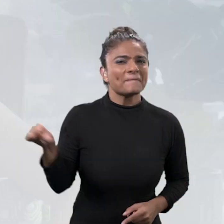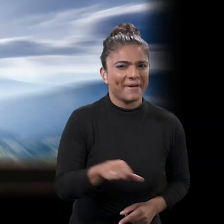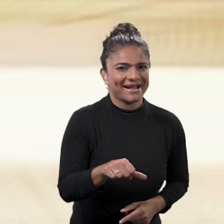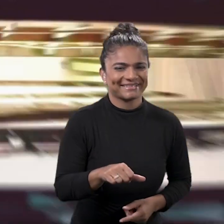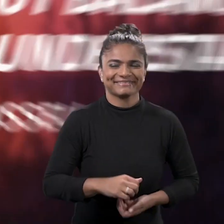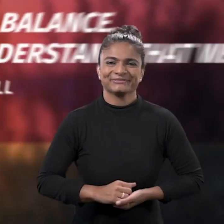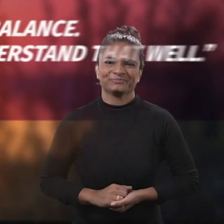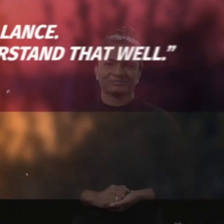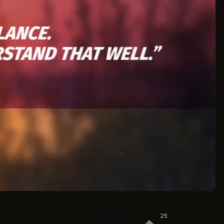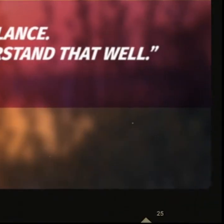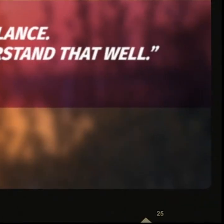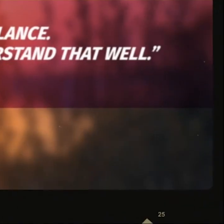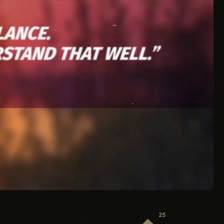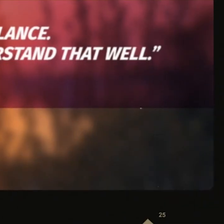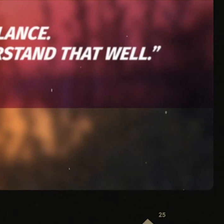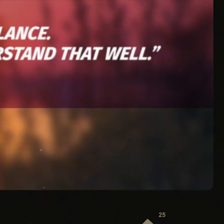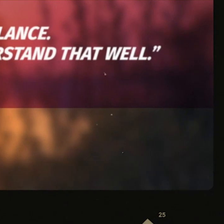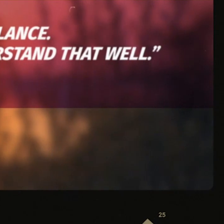terug.